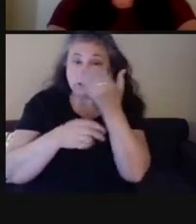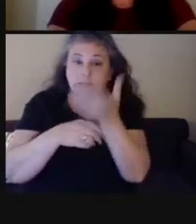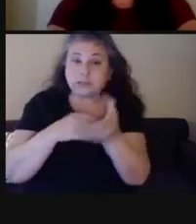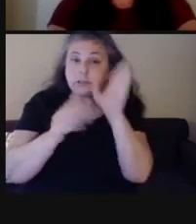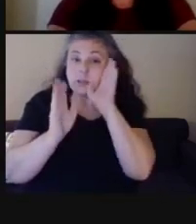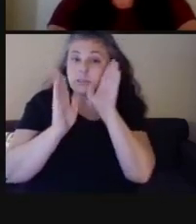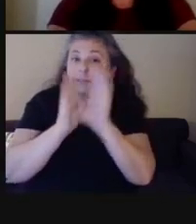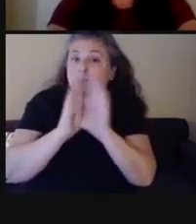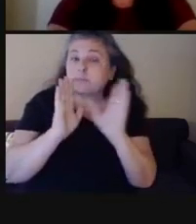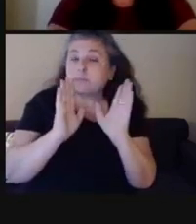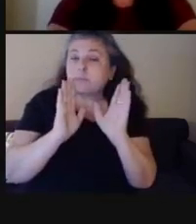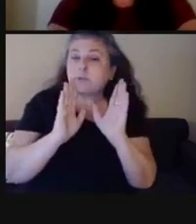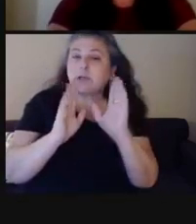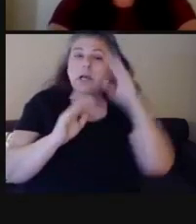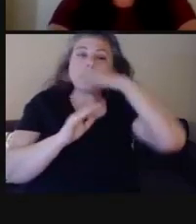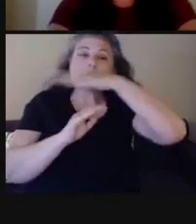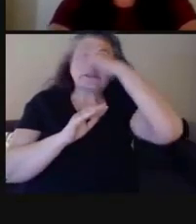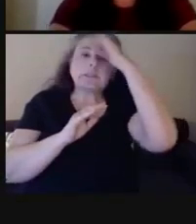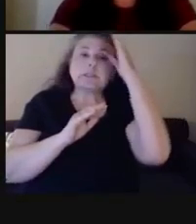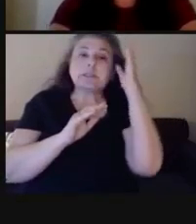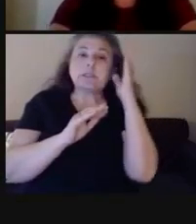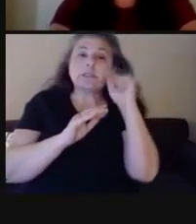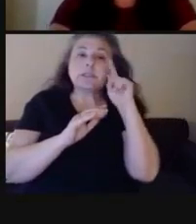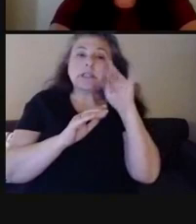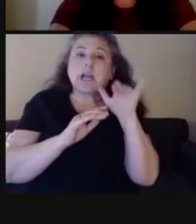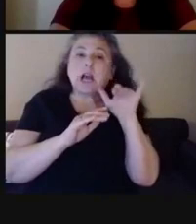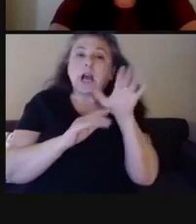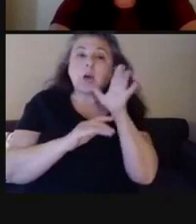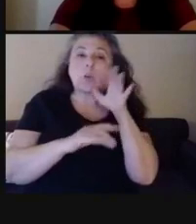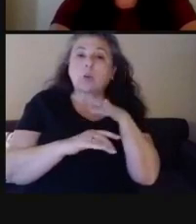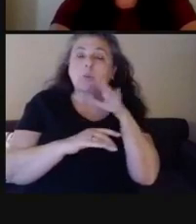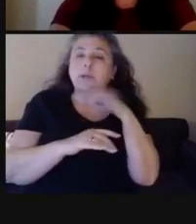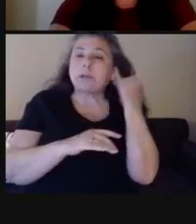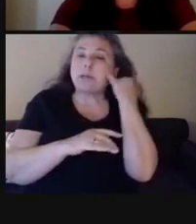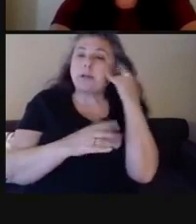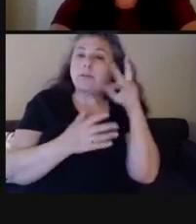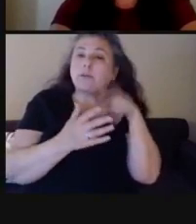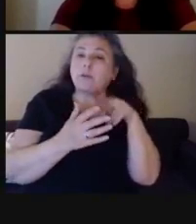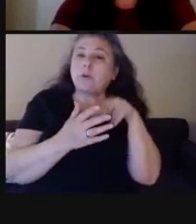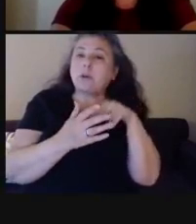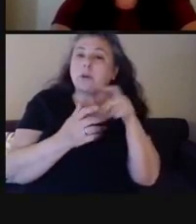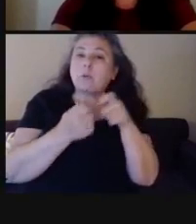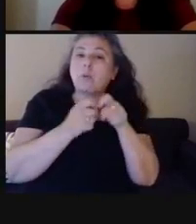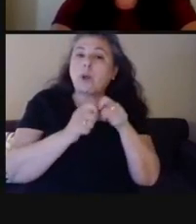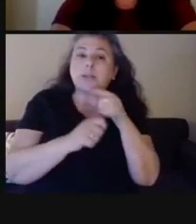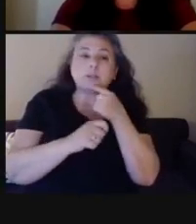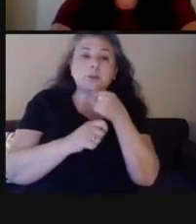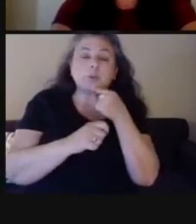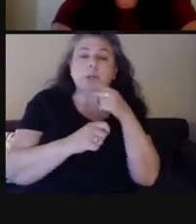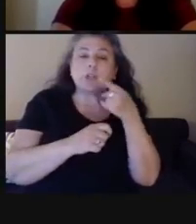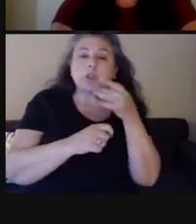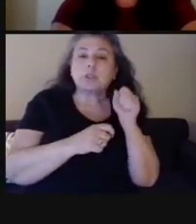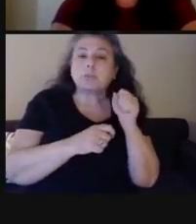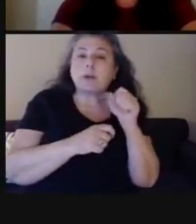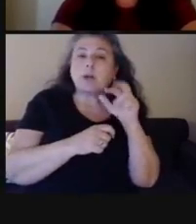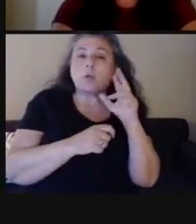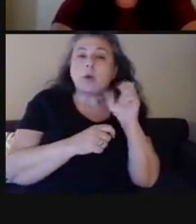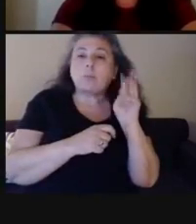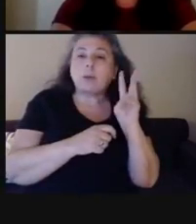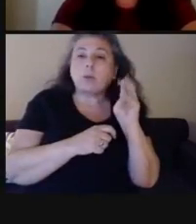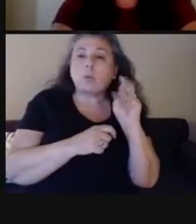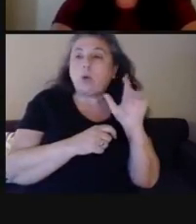image of Sky Woman. If any of you have read the book Braiding Sweetgrass by Robin Wall Kimmerer,